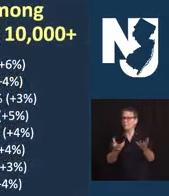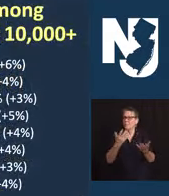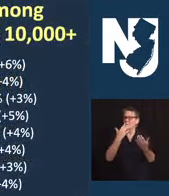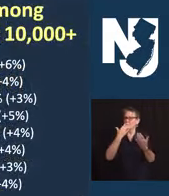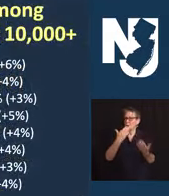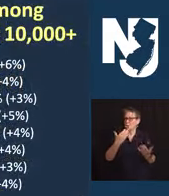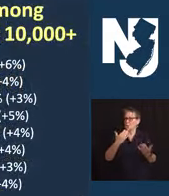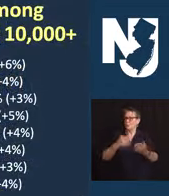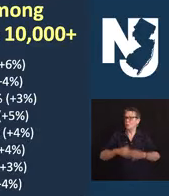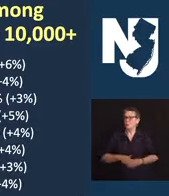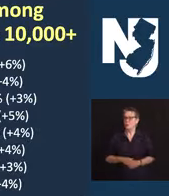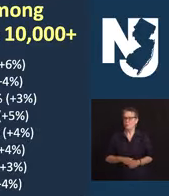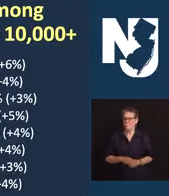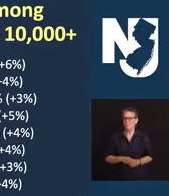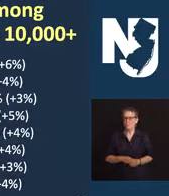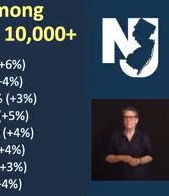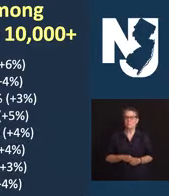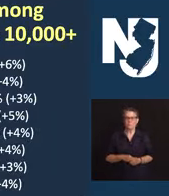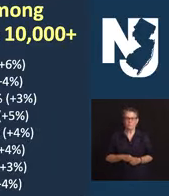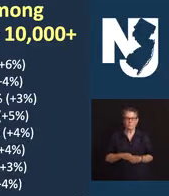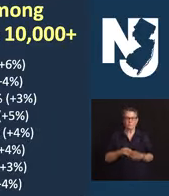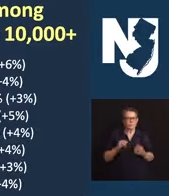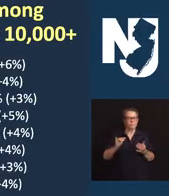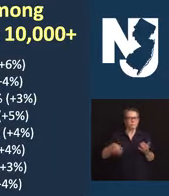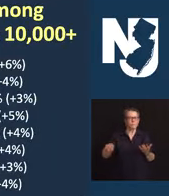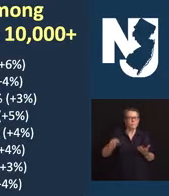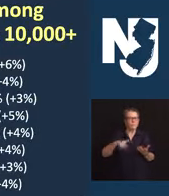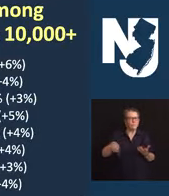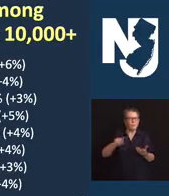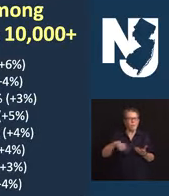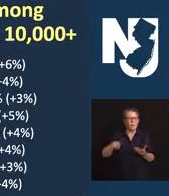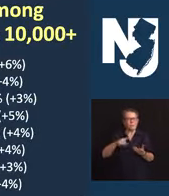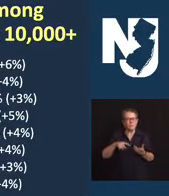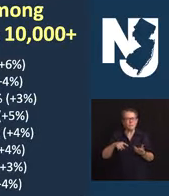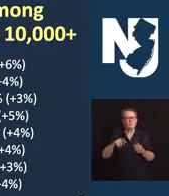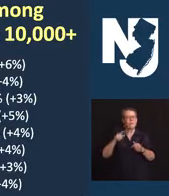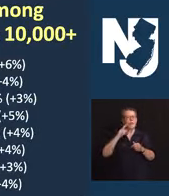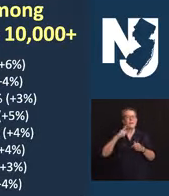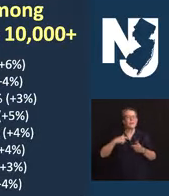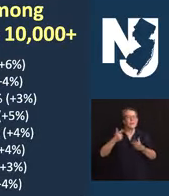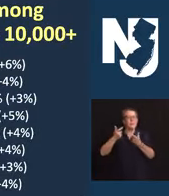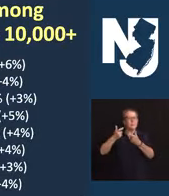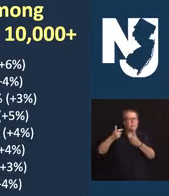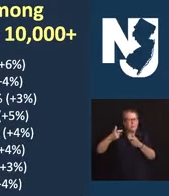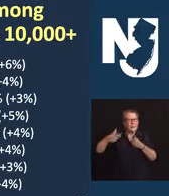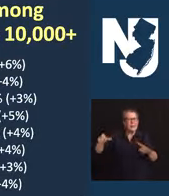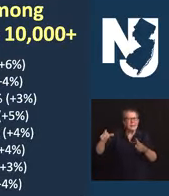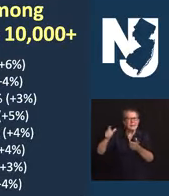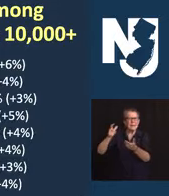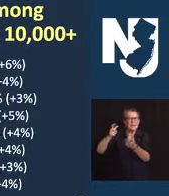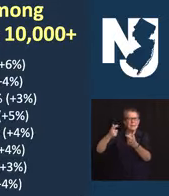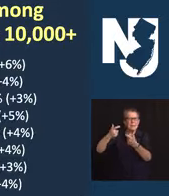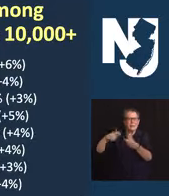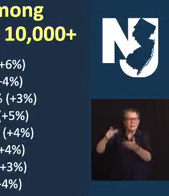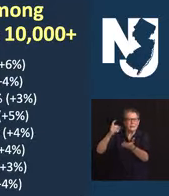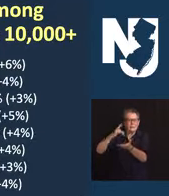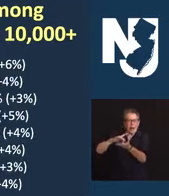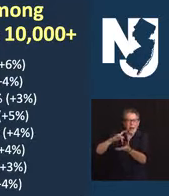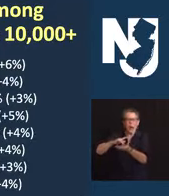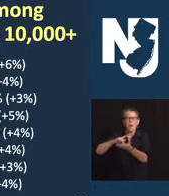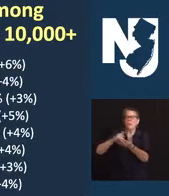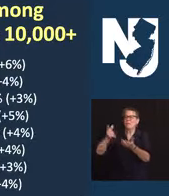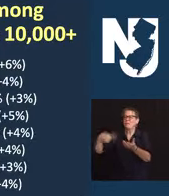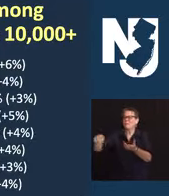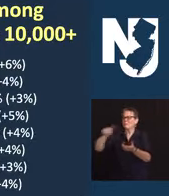the 16 mid-sized and large population municipalities we highlighted last week, which had vaccination rates